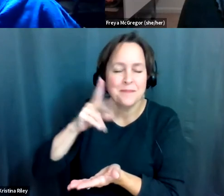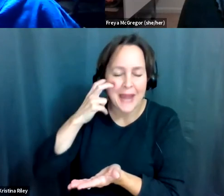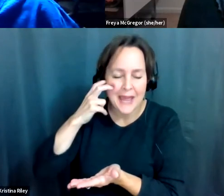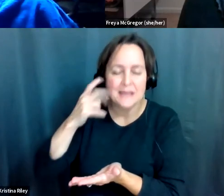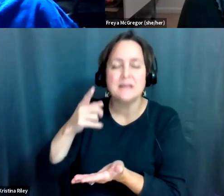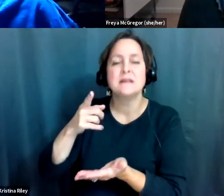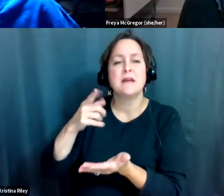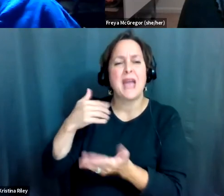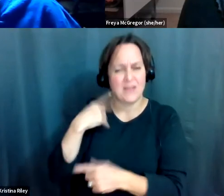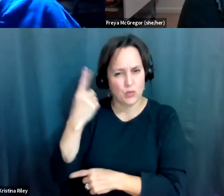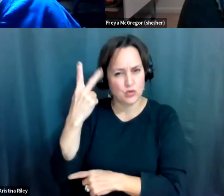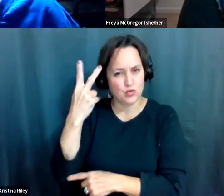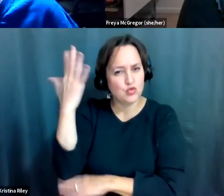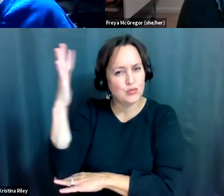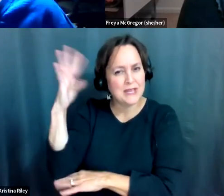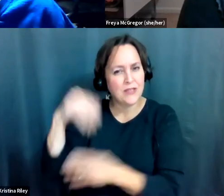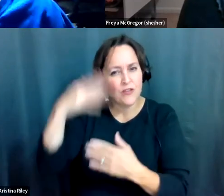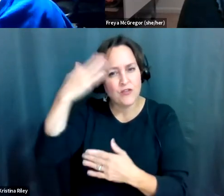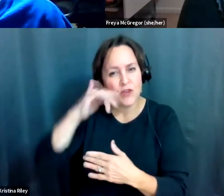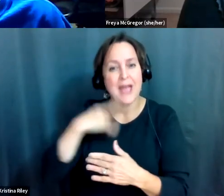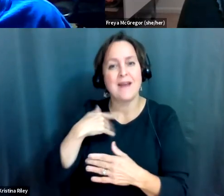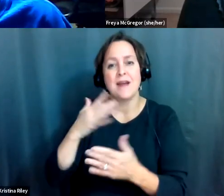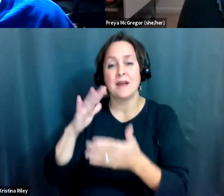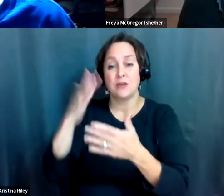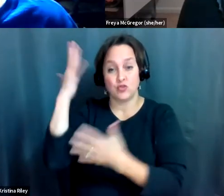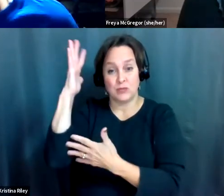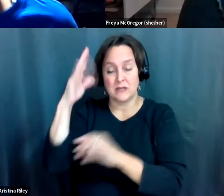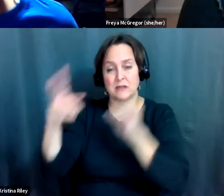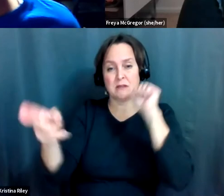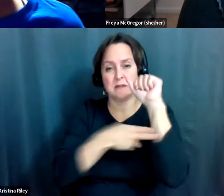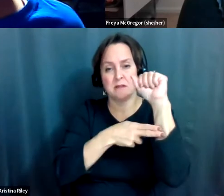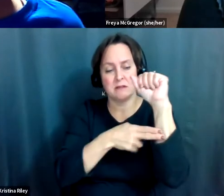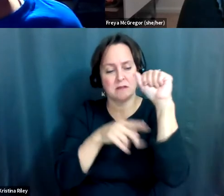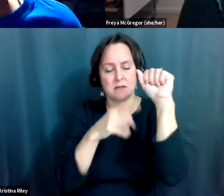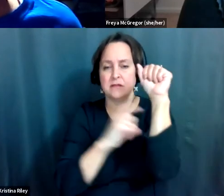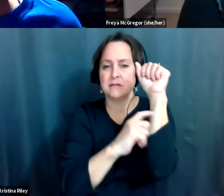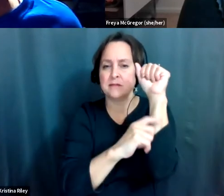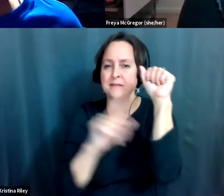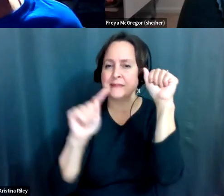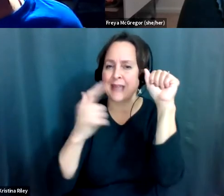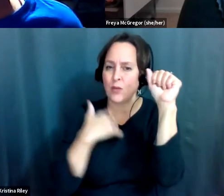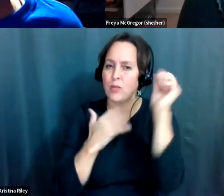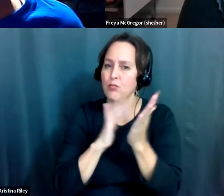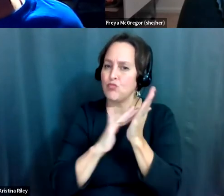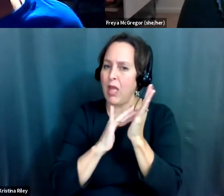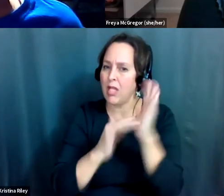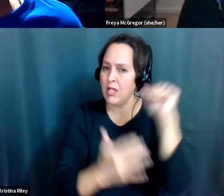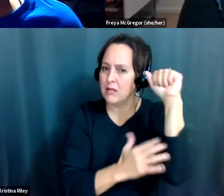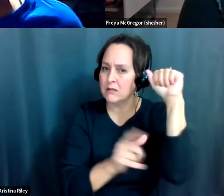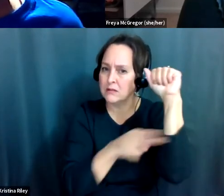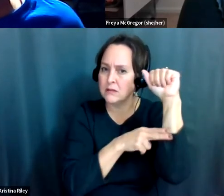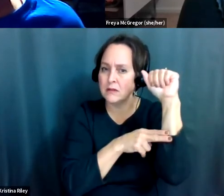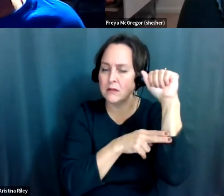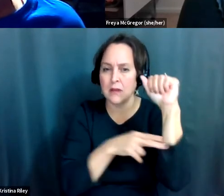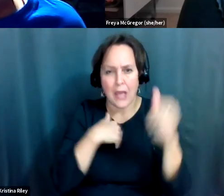their front yard that had braille tags on them. And I remember as clearly as anything that she took me up to the tree and